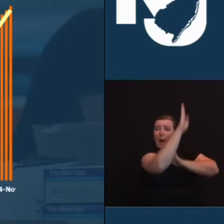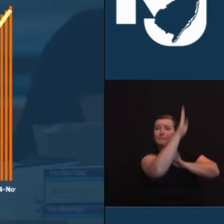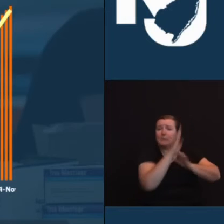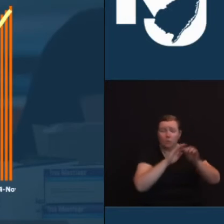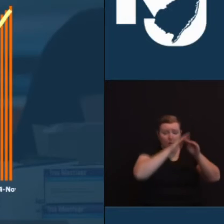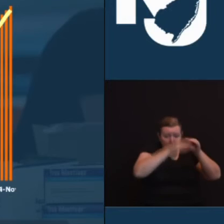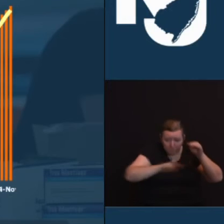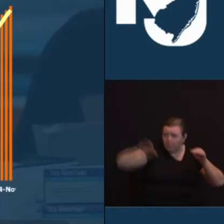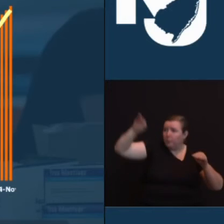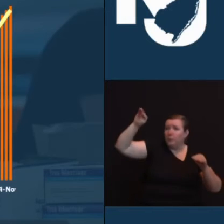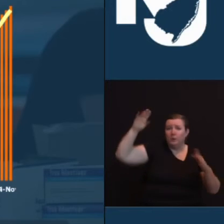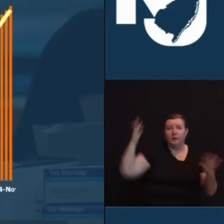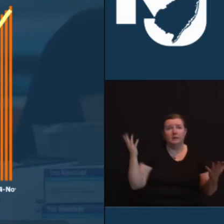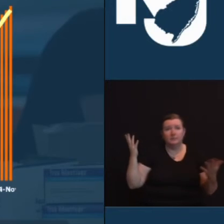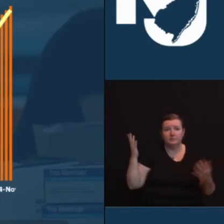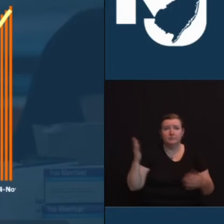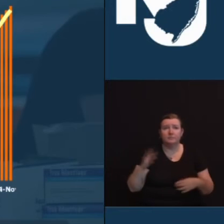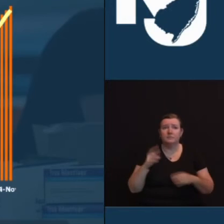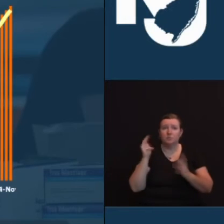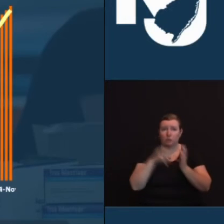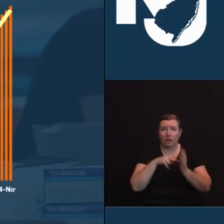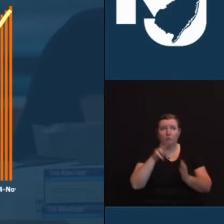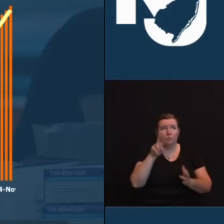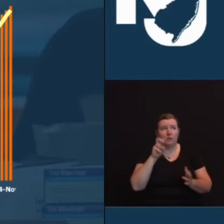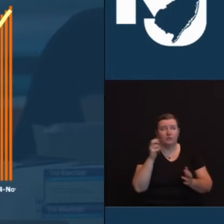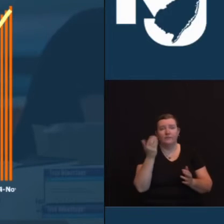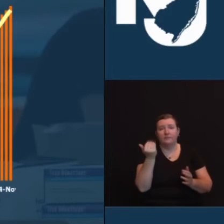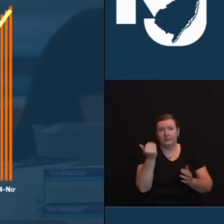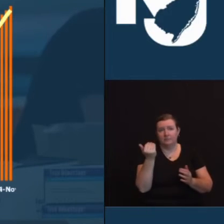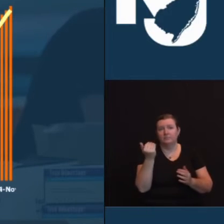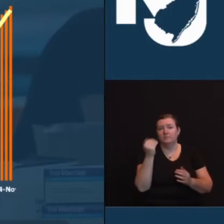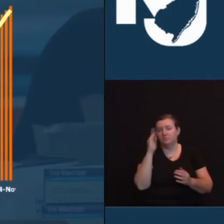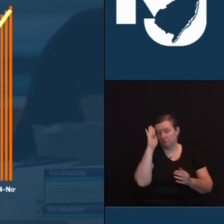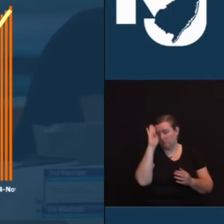2,115 patients are in our hospitals, and another